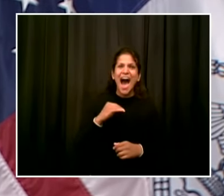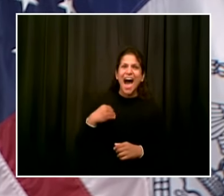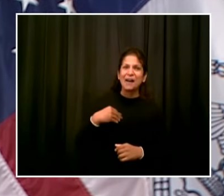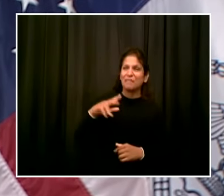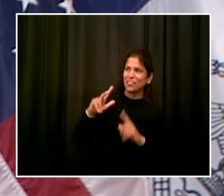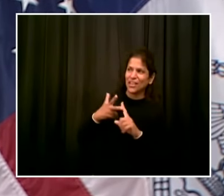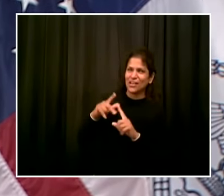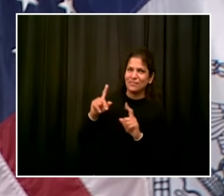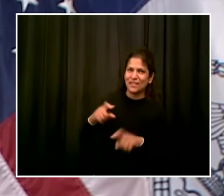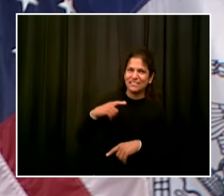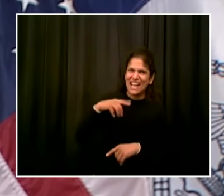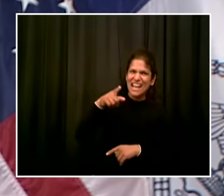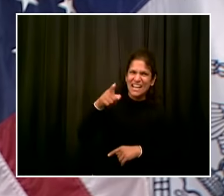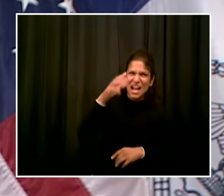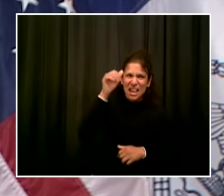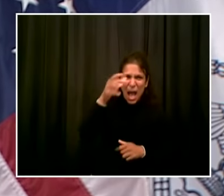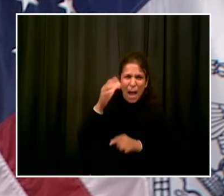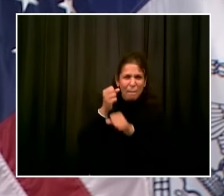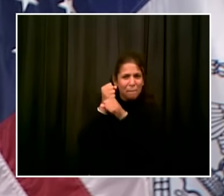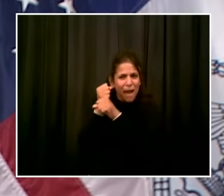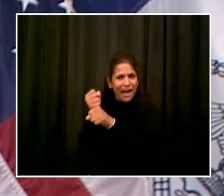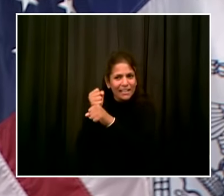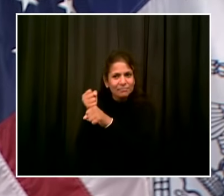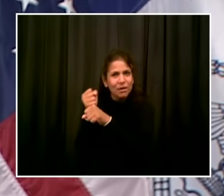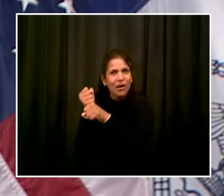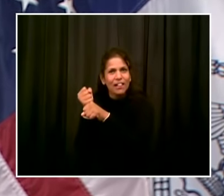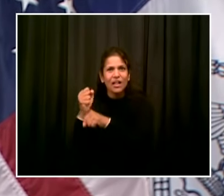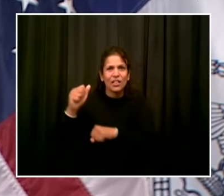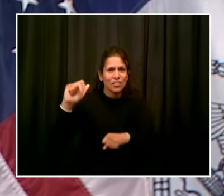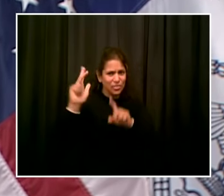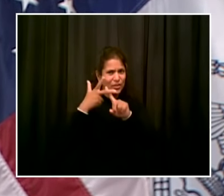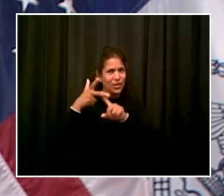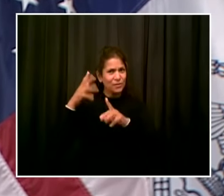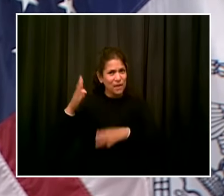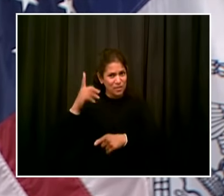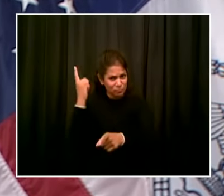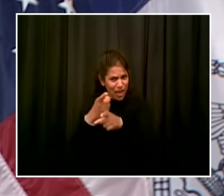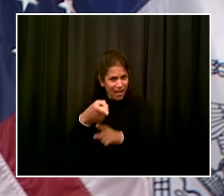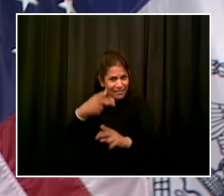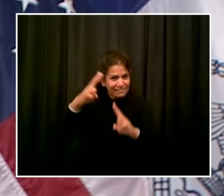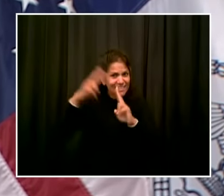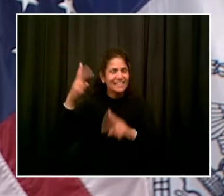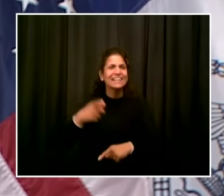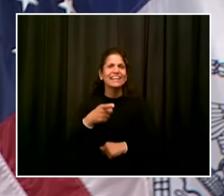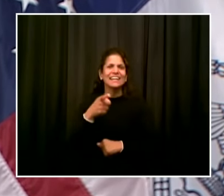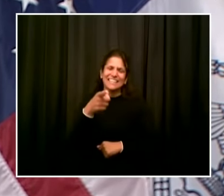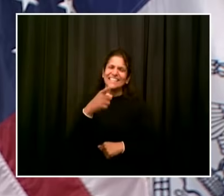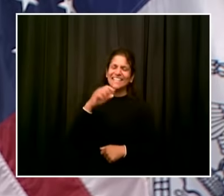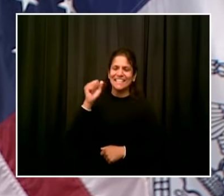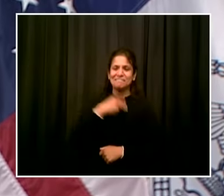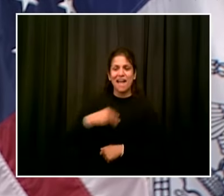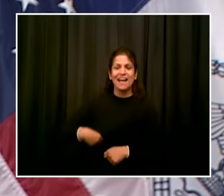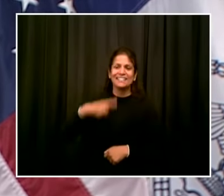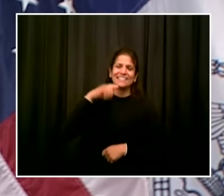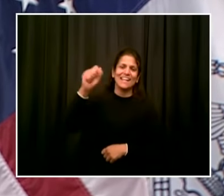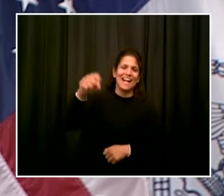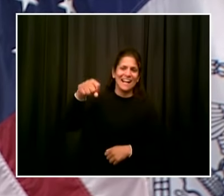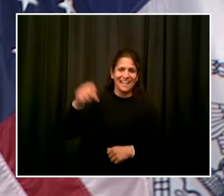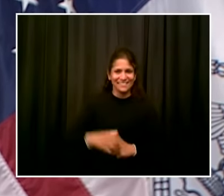you stepped up the game there. Very nice. Very good. Let's go Mets. I have two questions. The first is, I guess, thinking of schools,